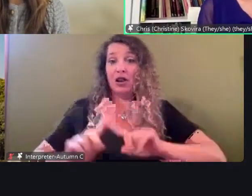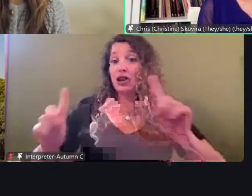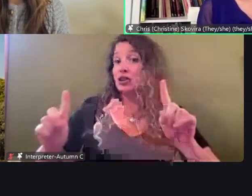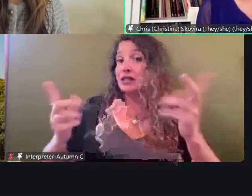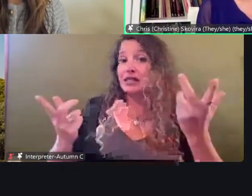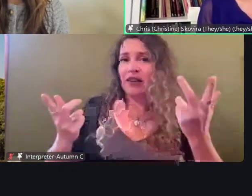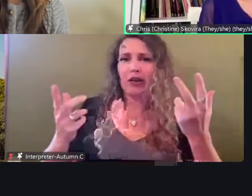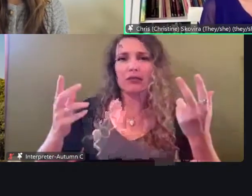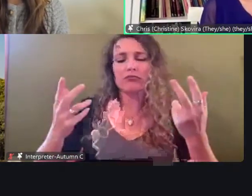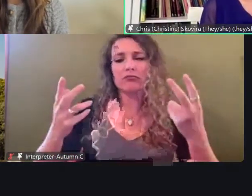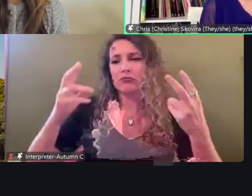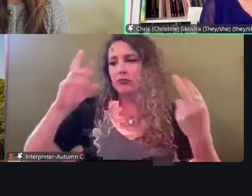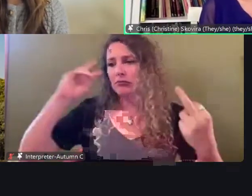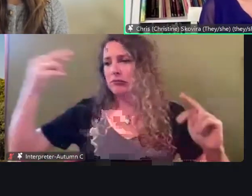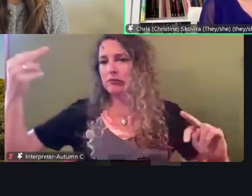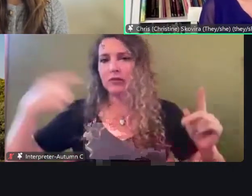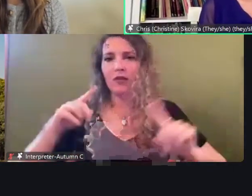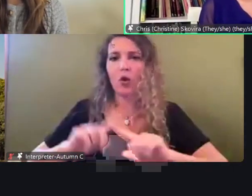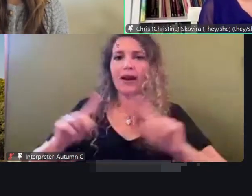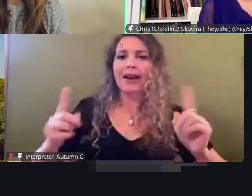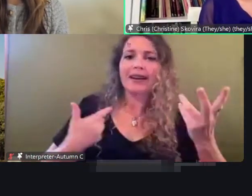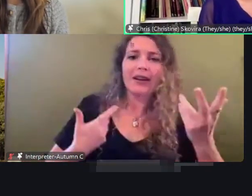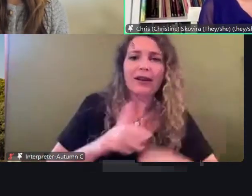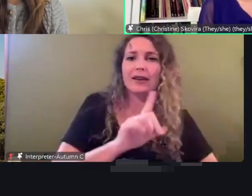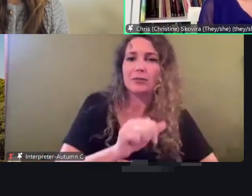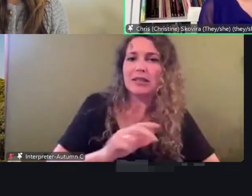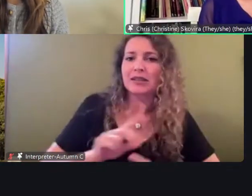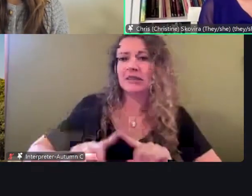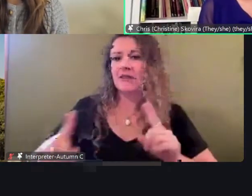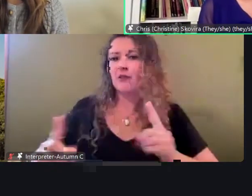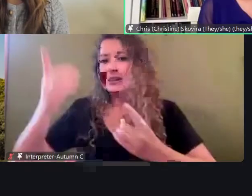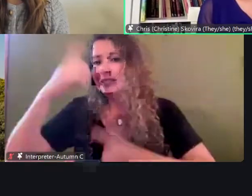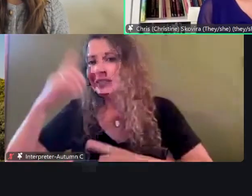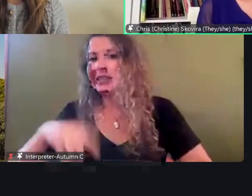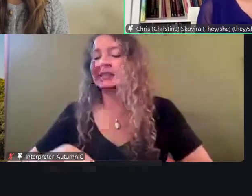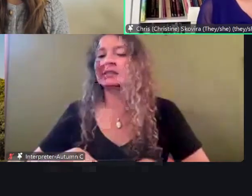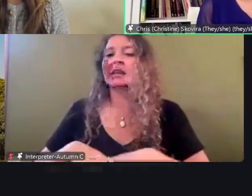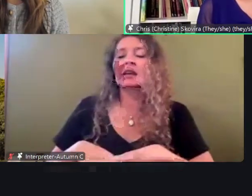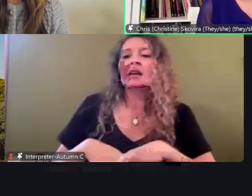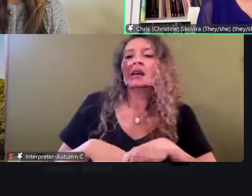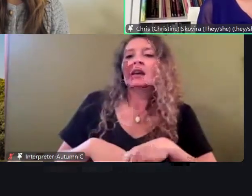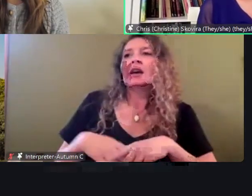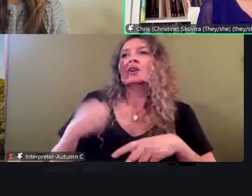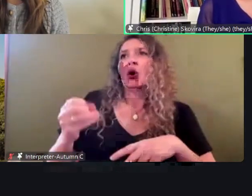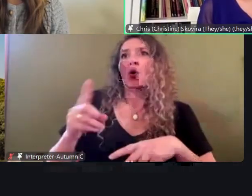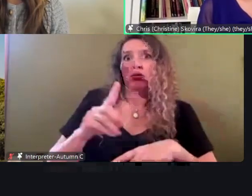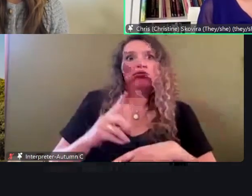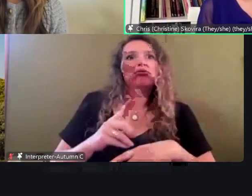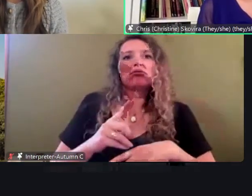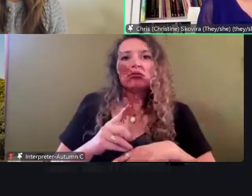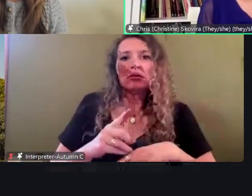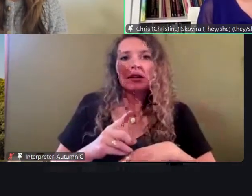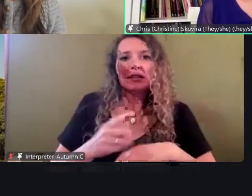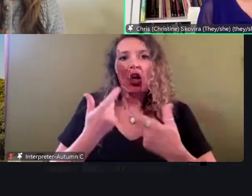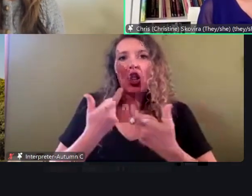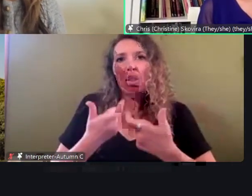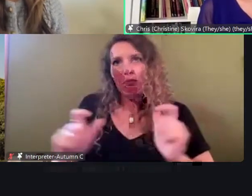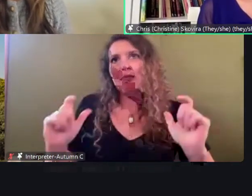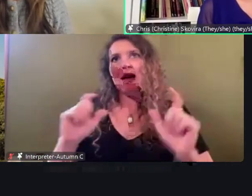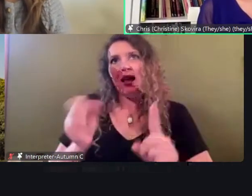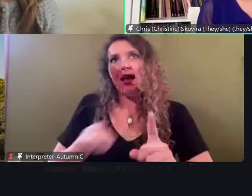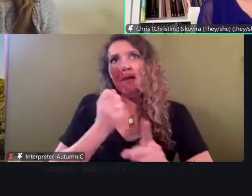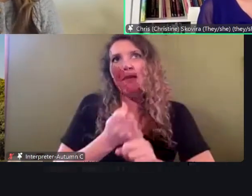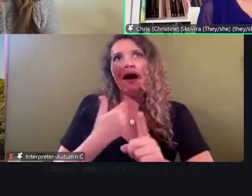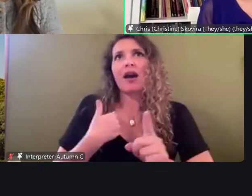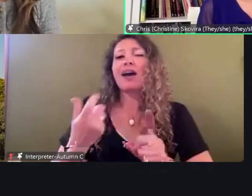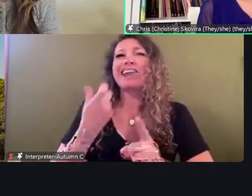across different chronic diseases and different disabilities. So it's a really wide and expansive impact that I think we're